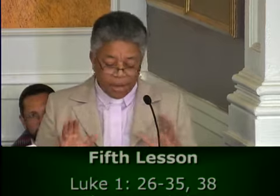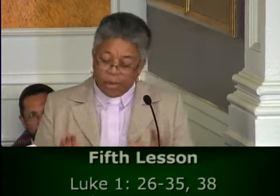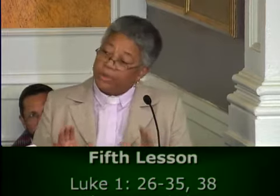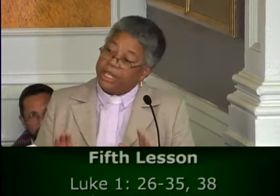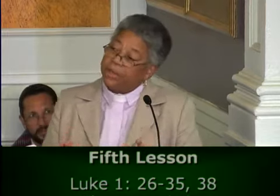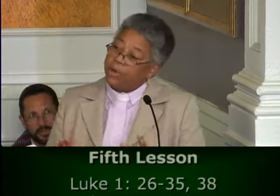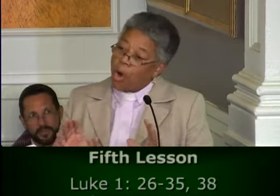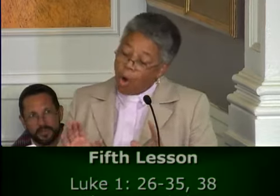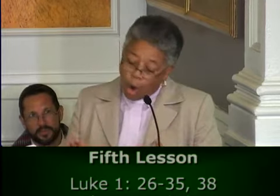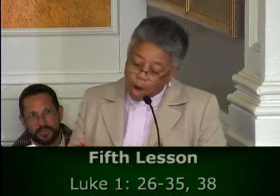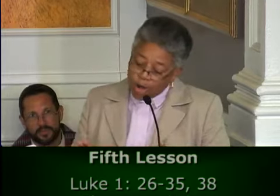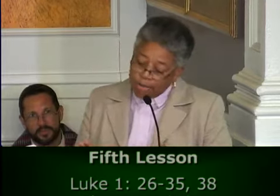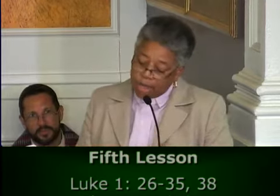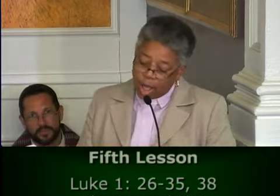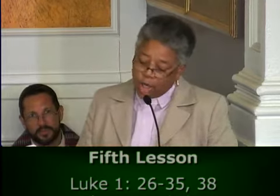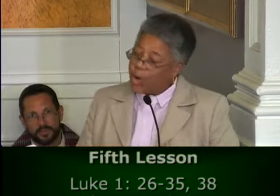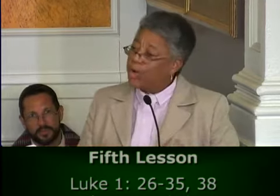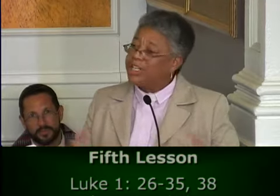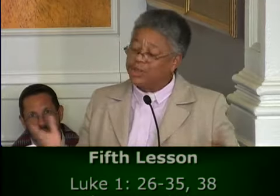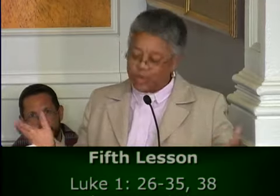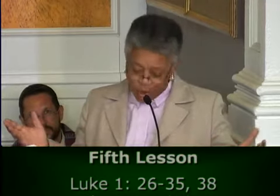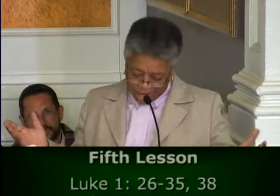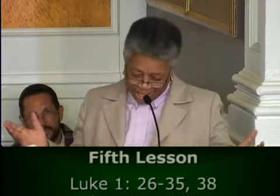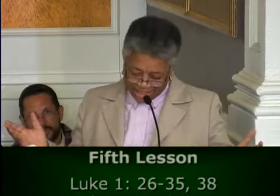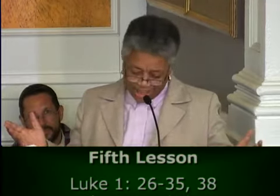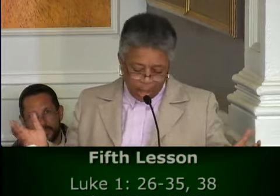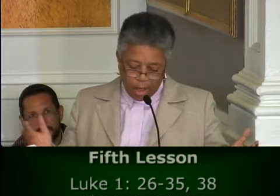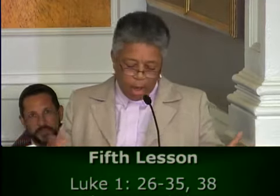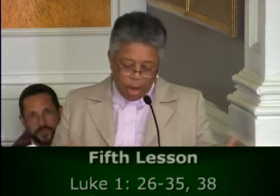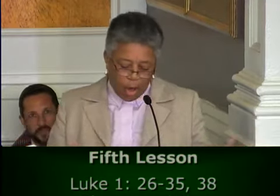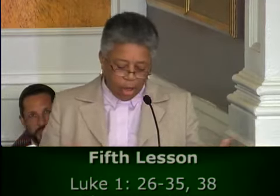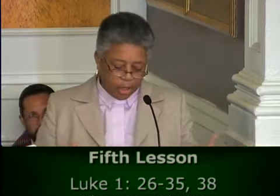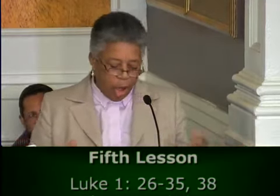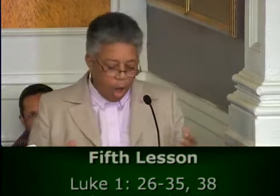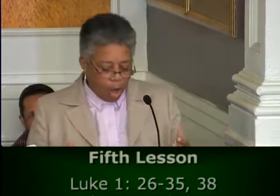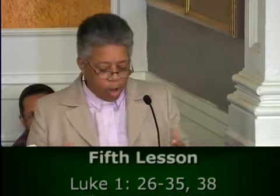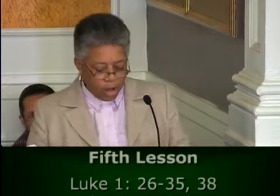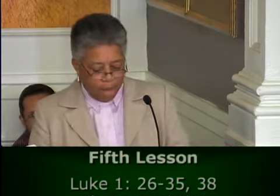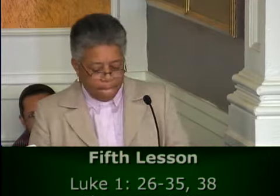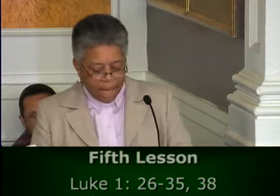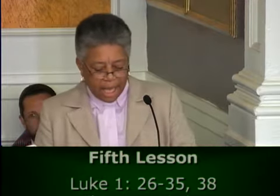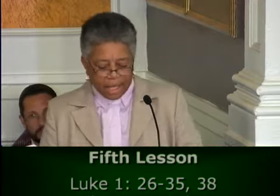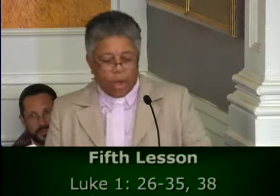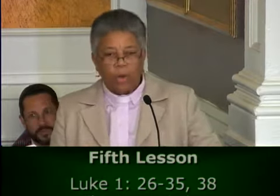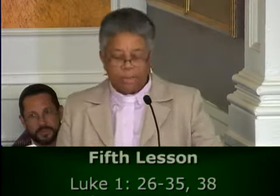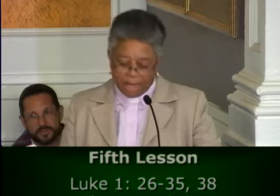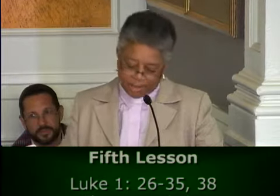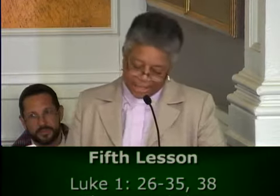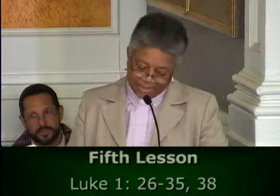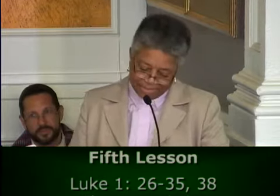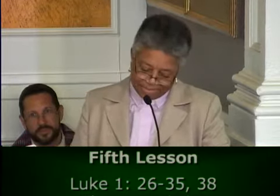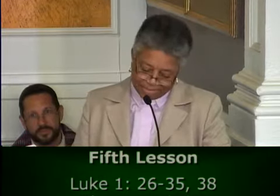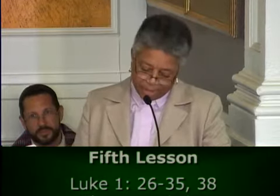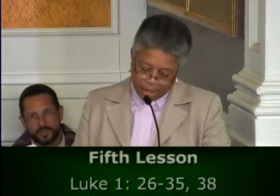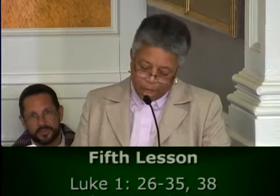They will neither harm nor destroy on all my holy